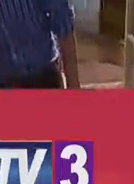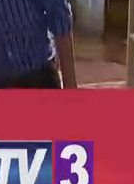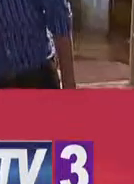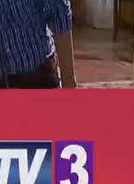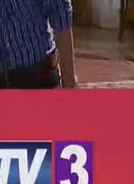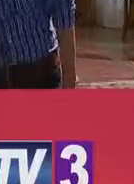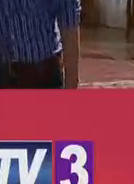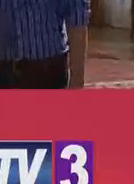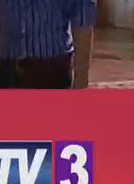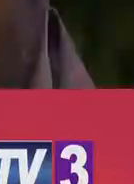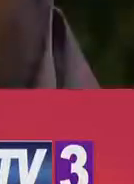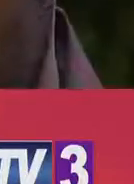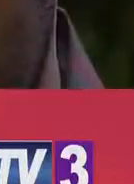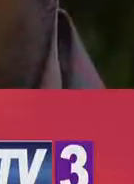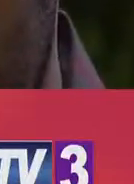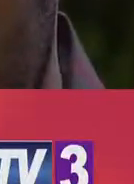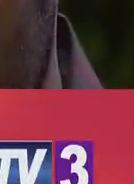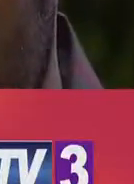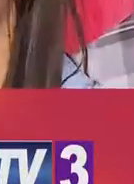They killed her.